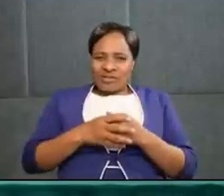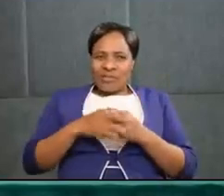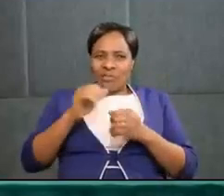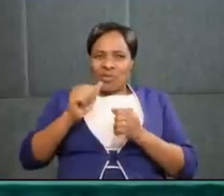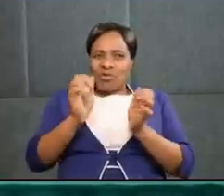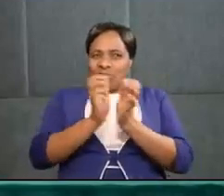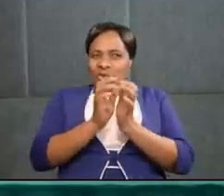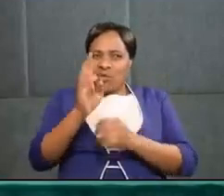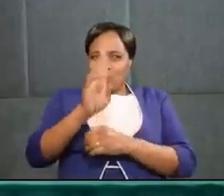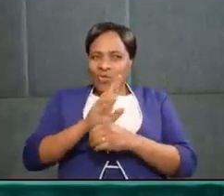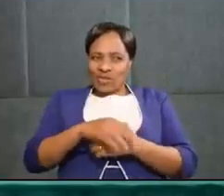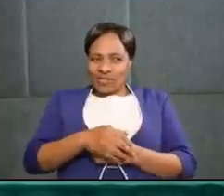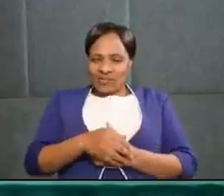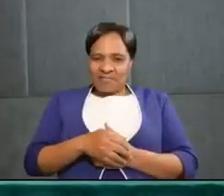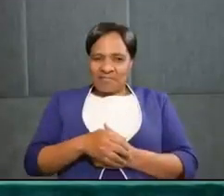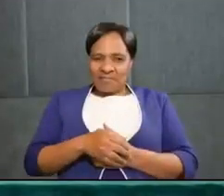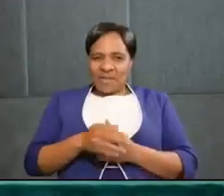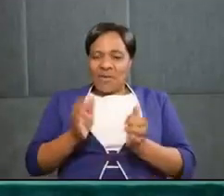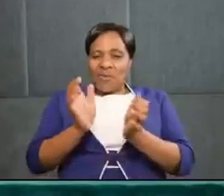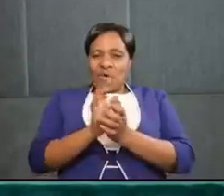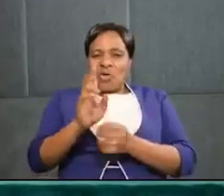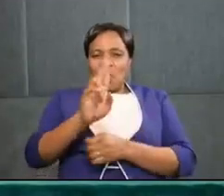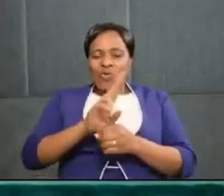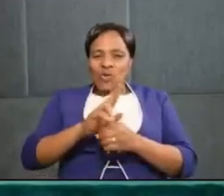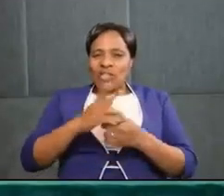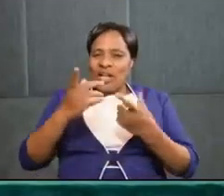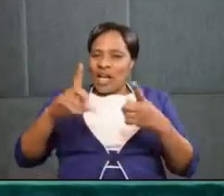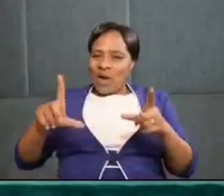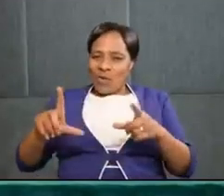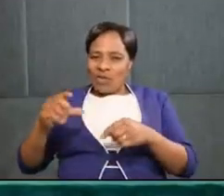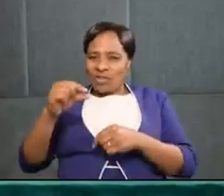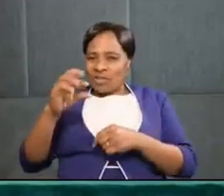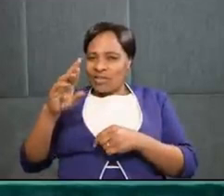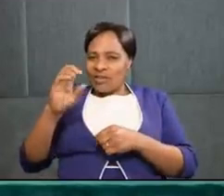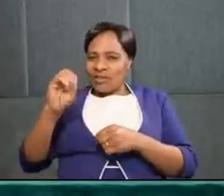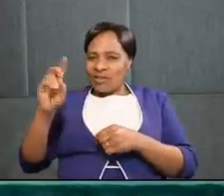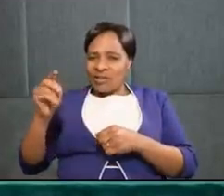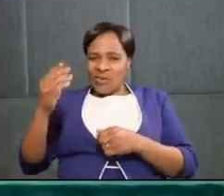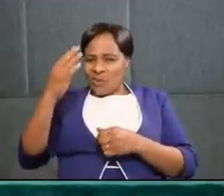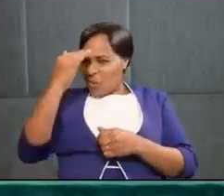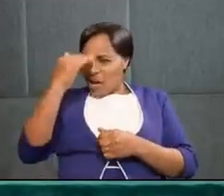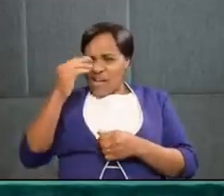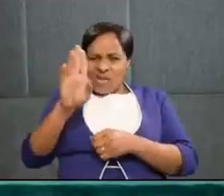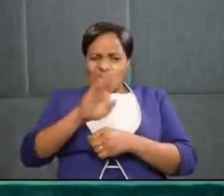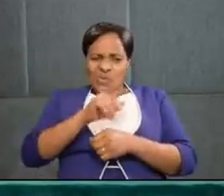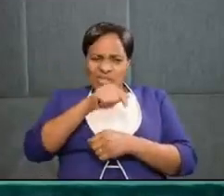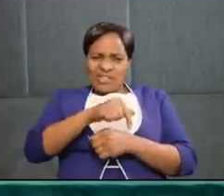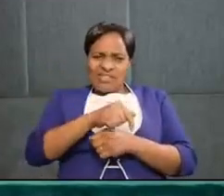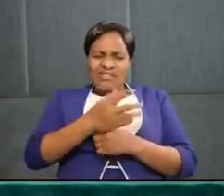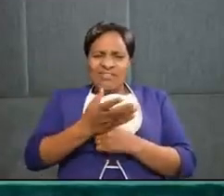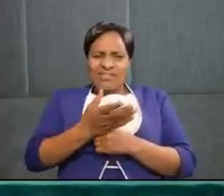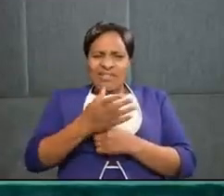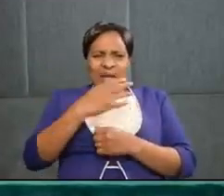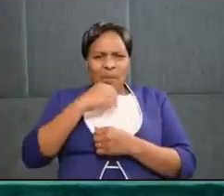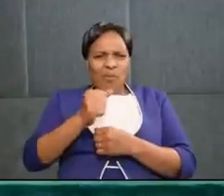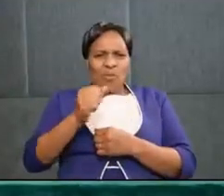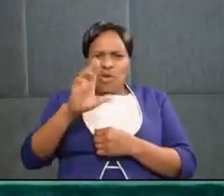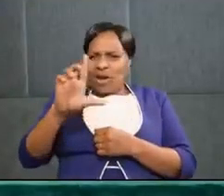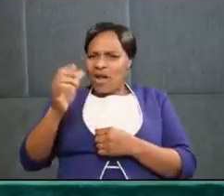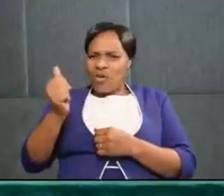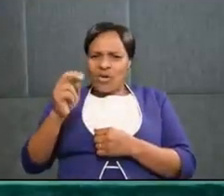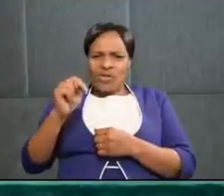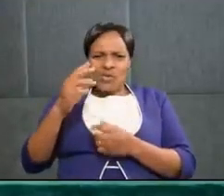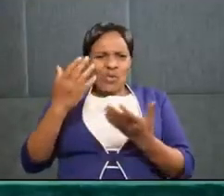Paul used? Paul used Hebrew language. Well done. And why do you think Paul used Hebrew language?